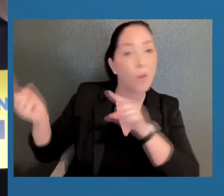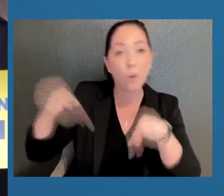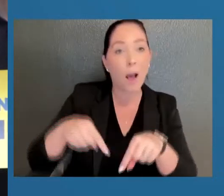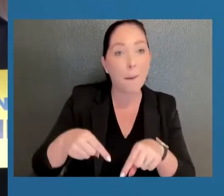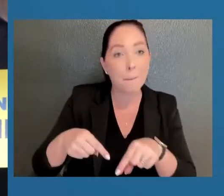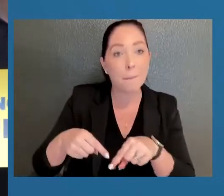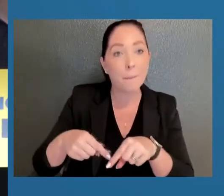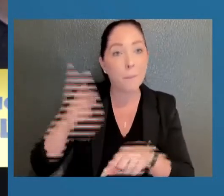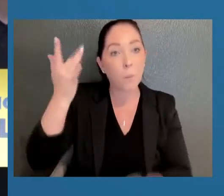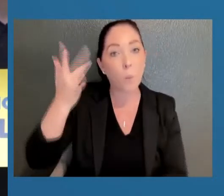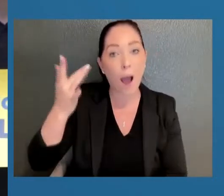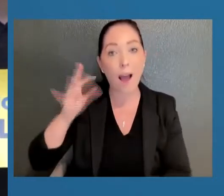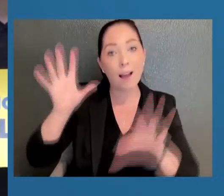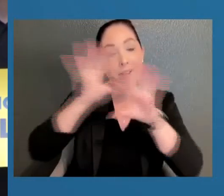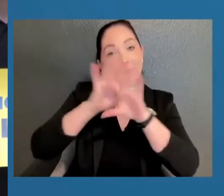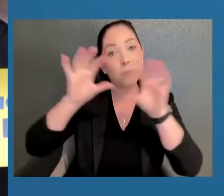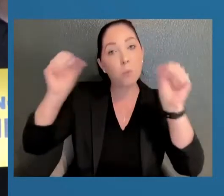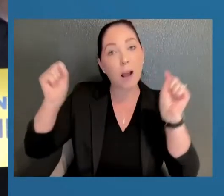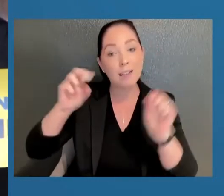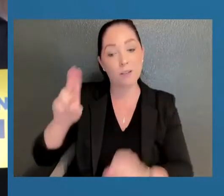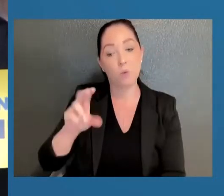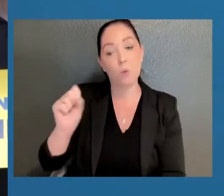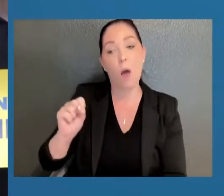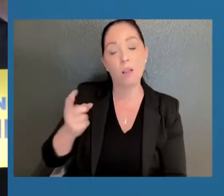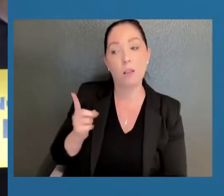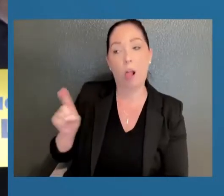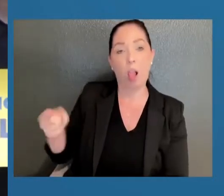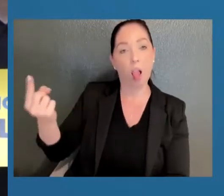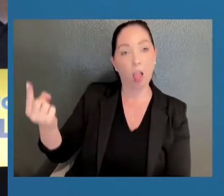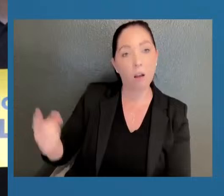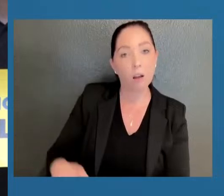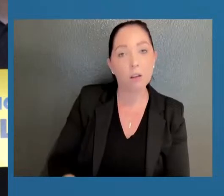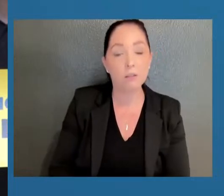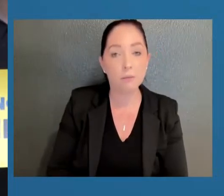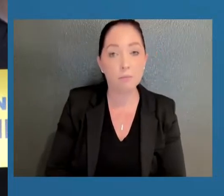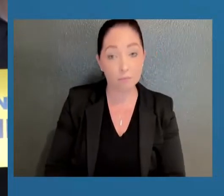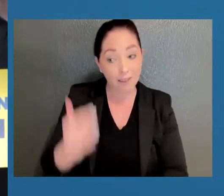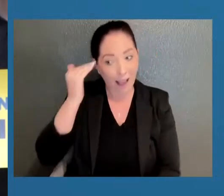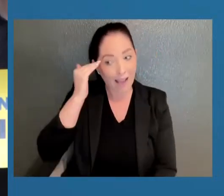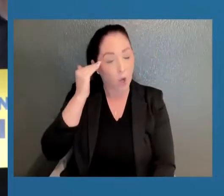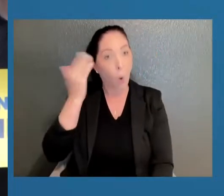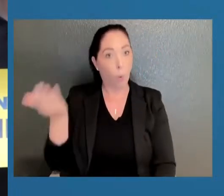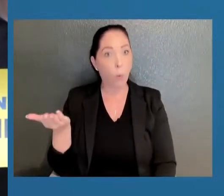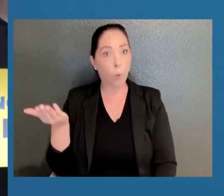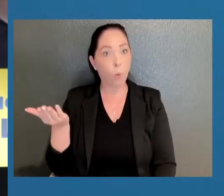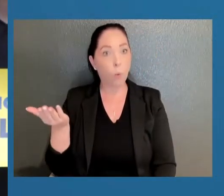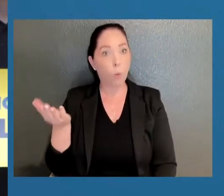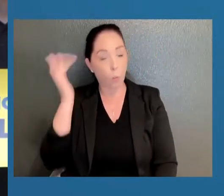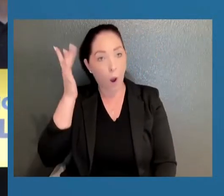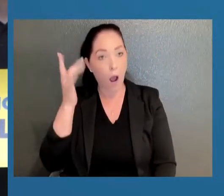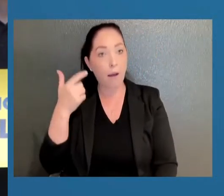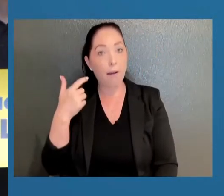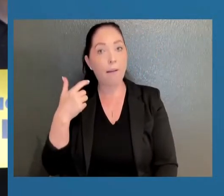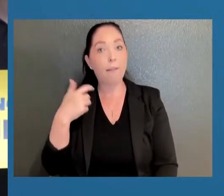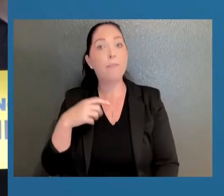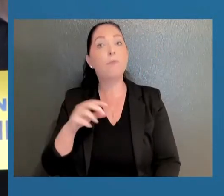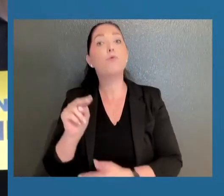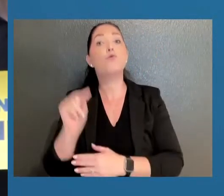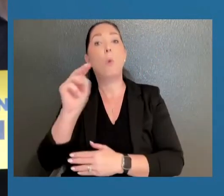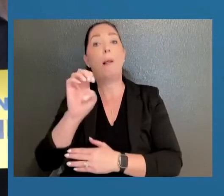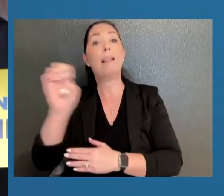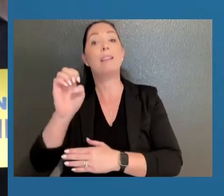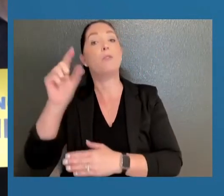by the President of the United States. And I know this personally because I convened with other Northeastern